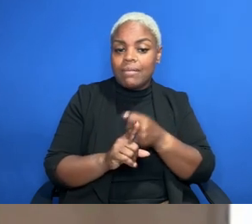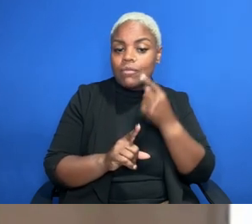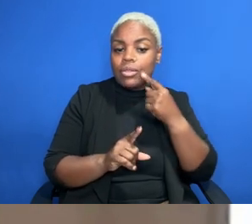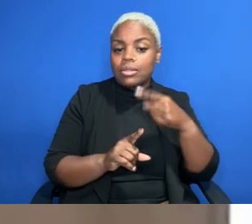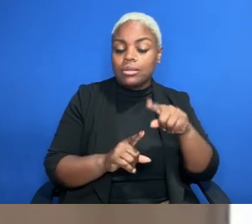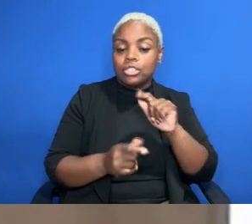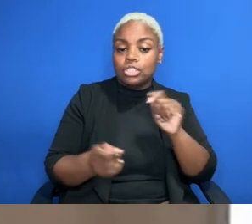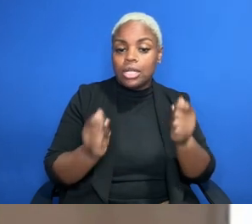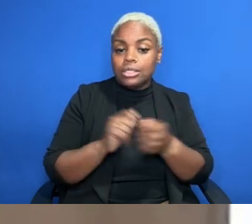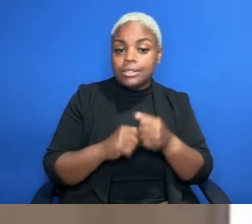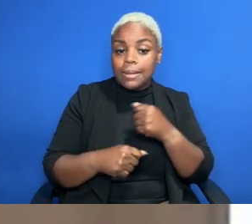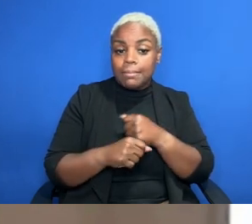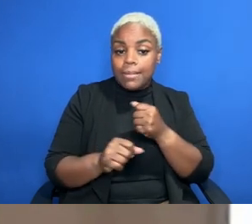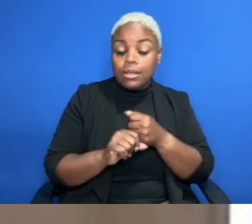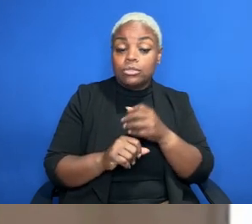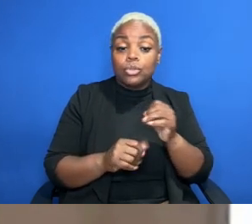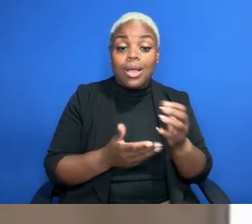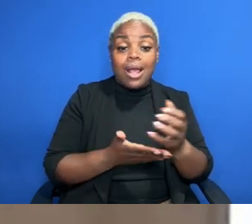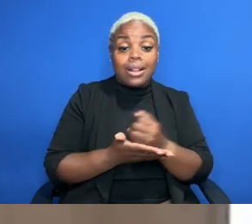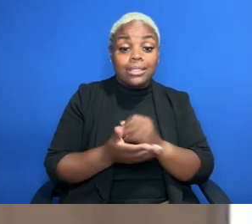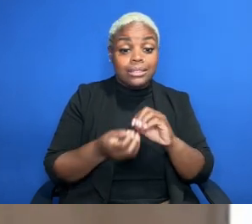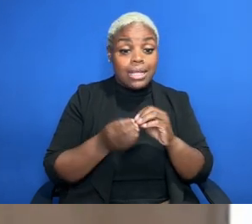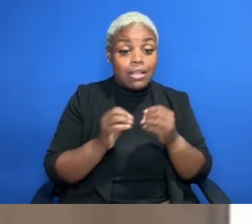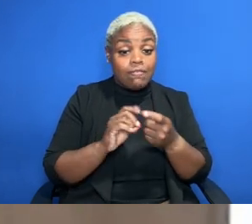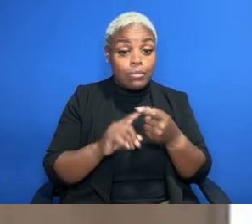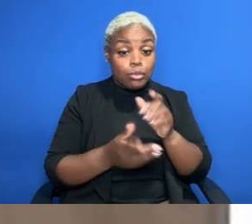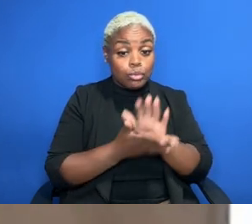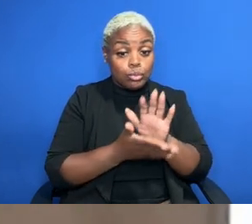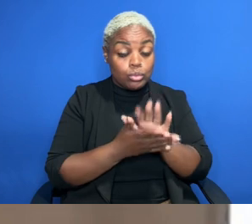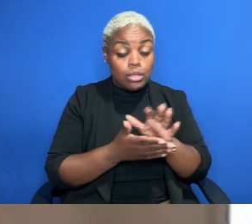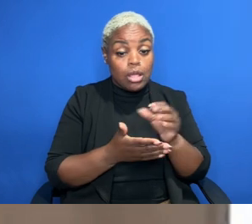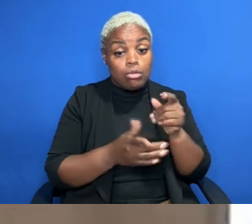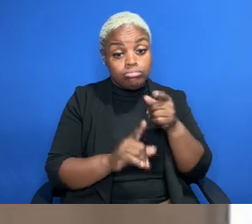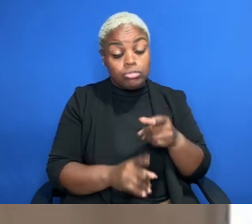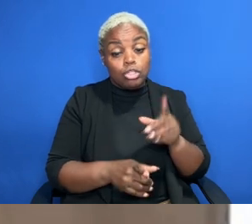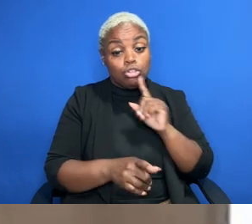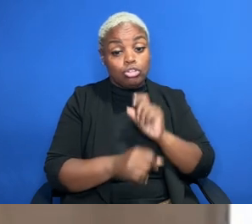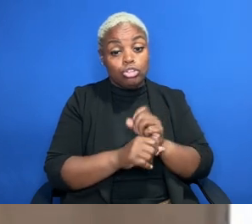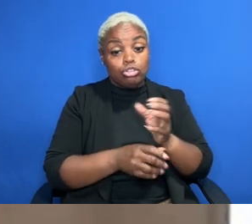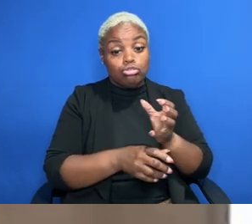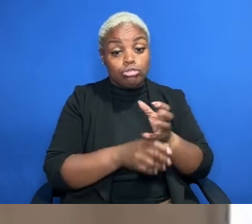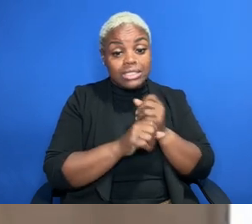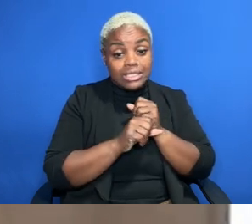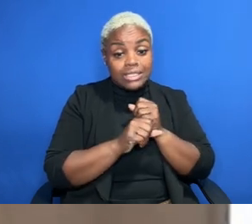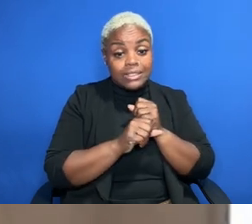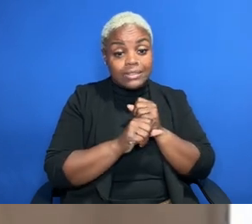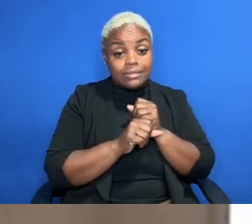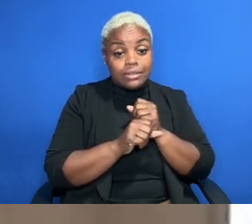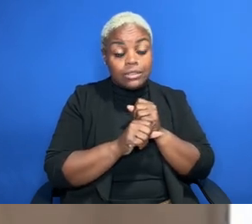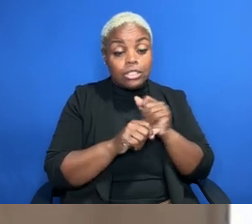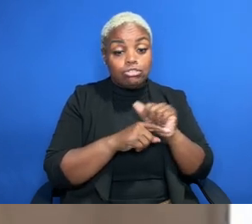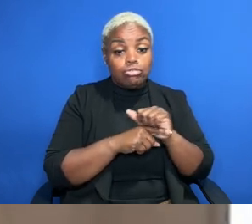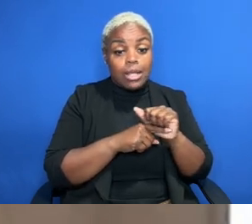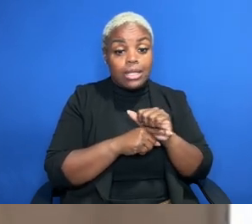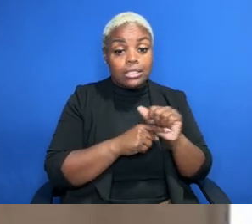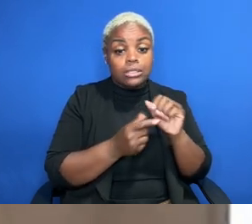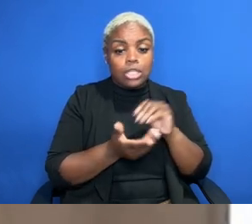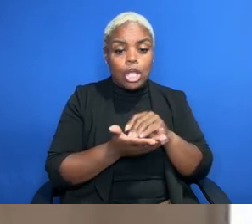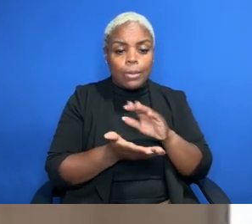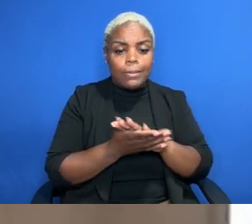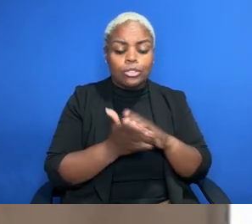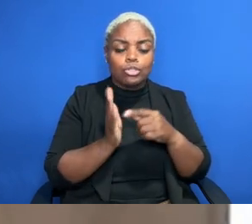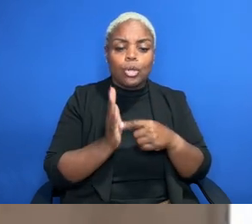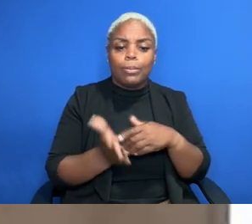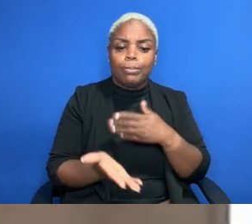positive impact that these changes make. So collecting the data from the schools that are receiving the